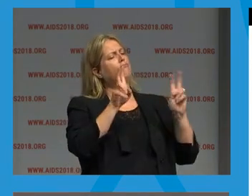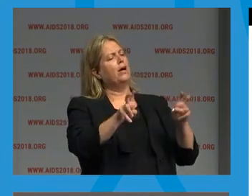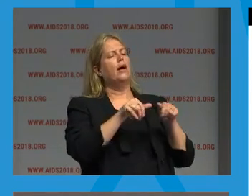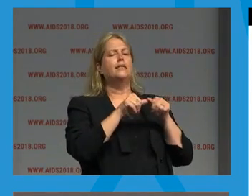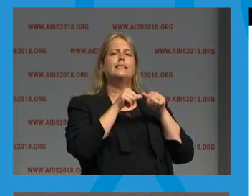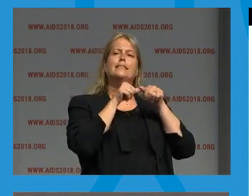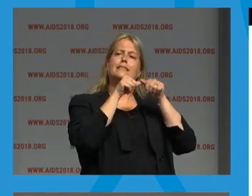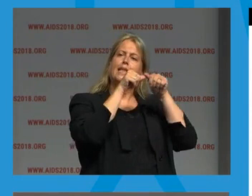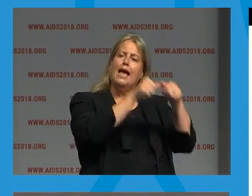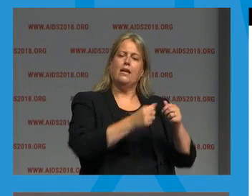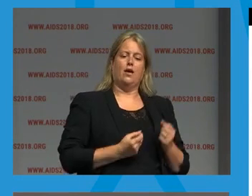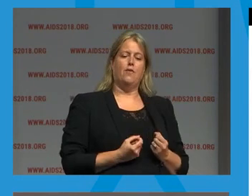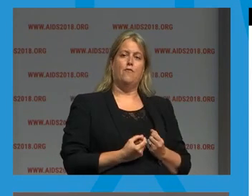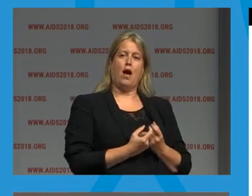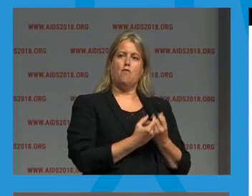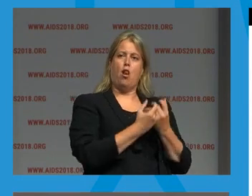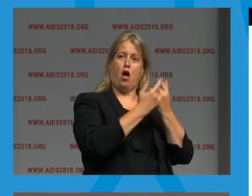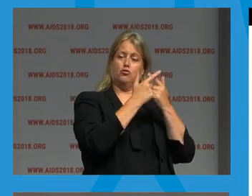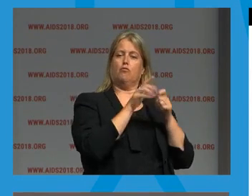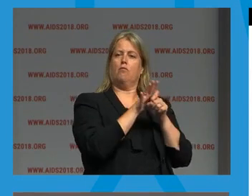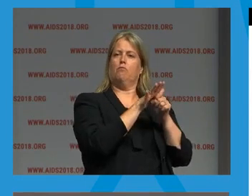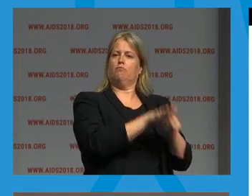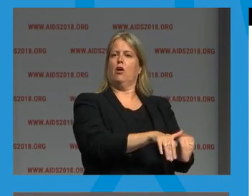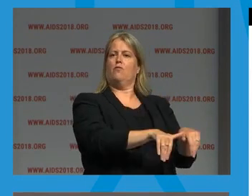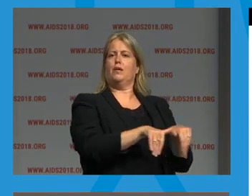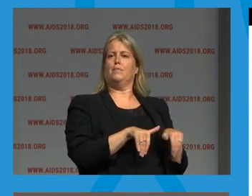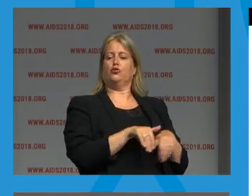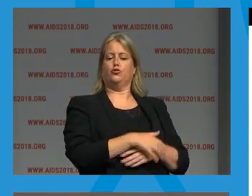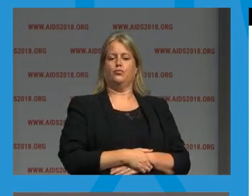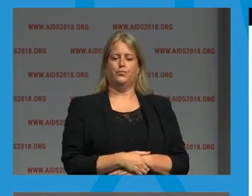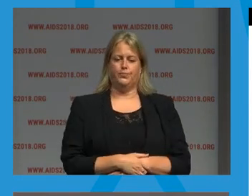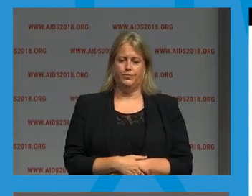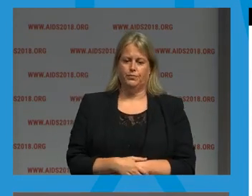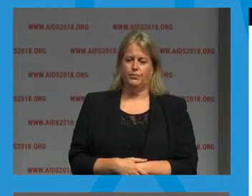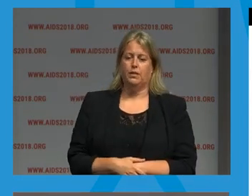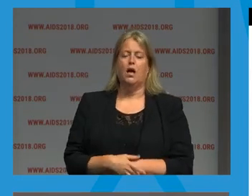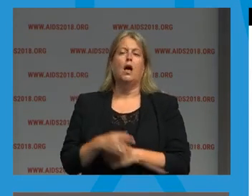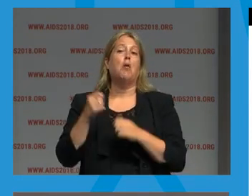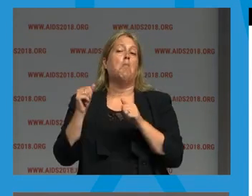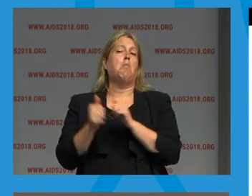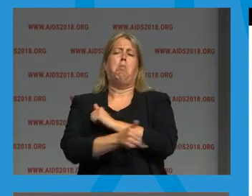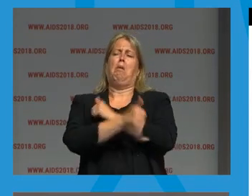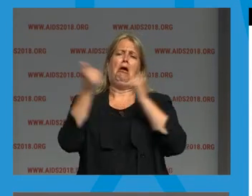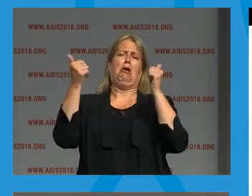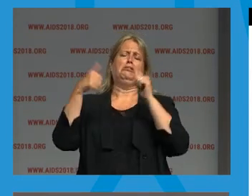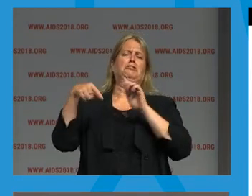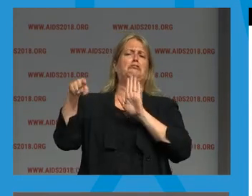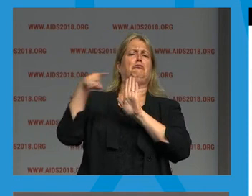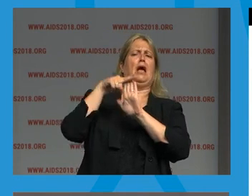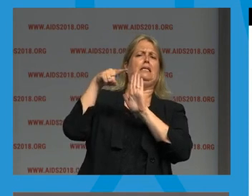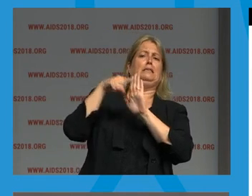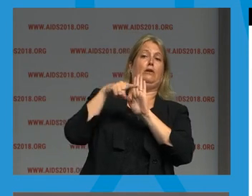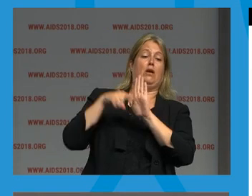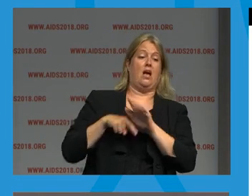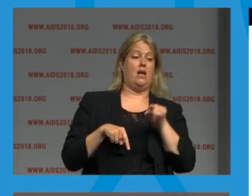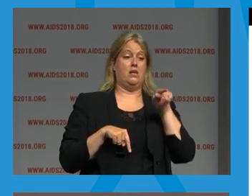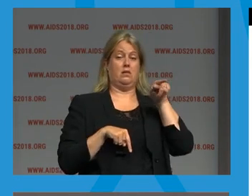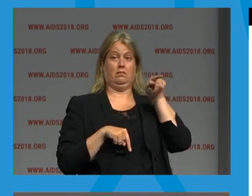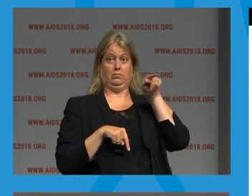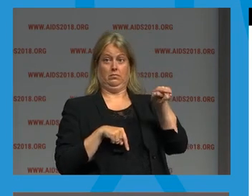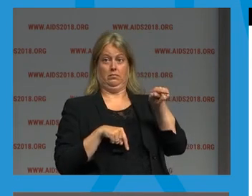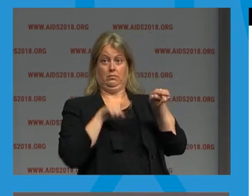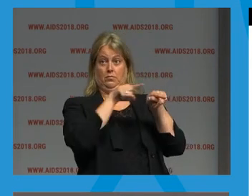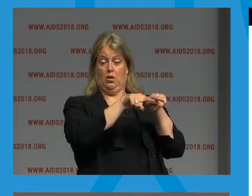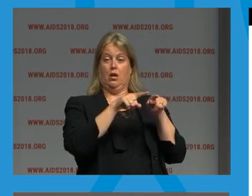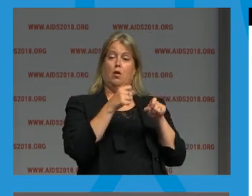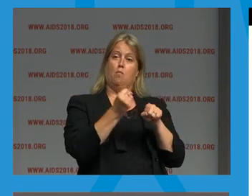remission. Now, the optimal criteria that I would empirically put before you to maintain practically